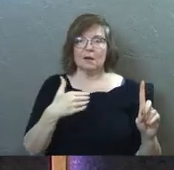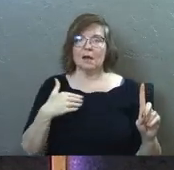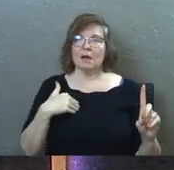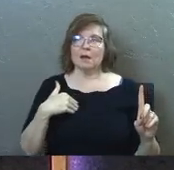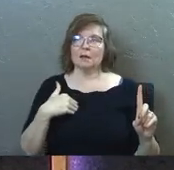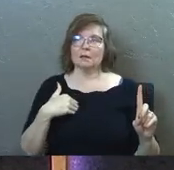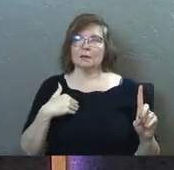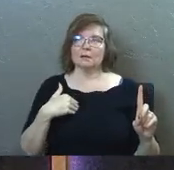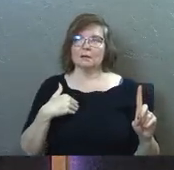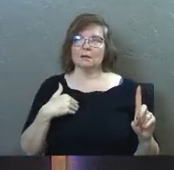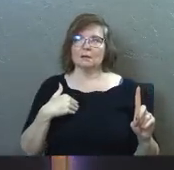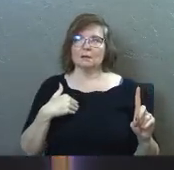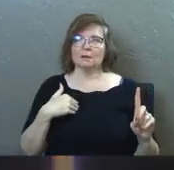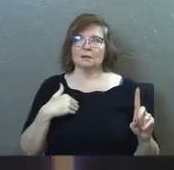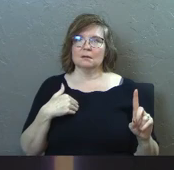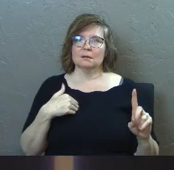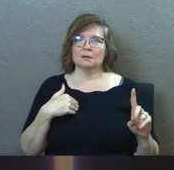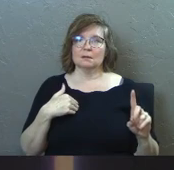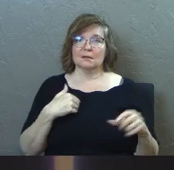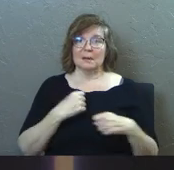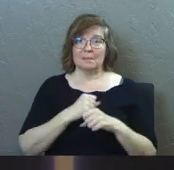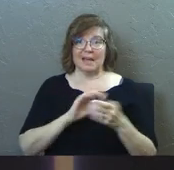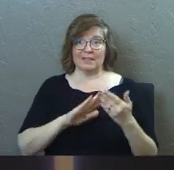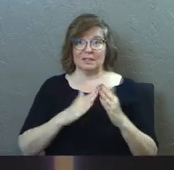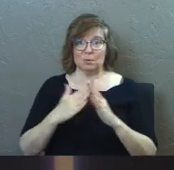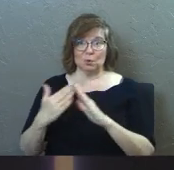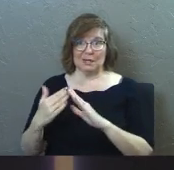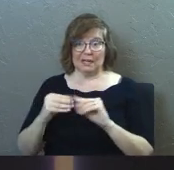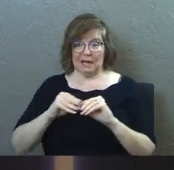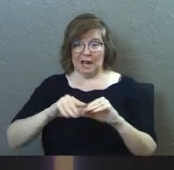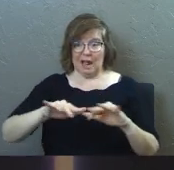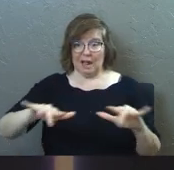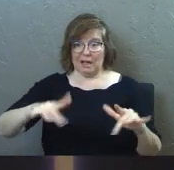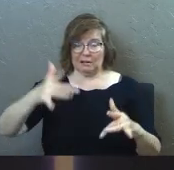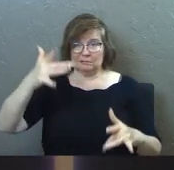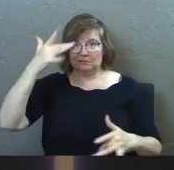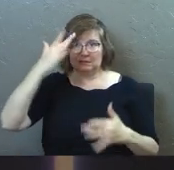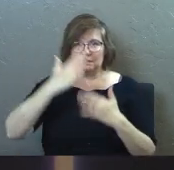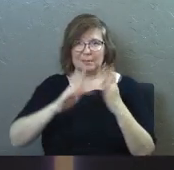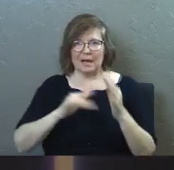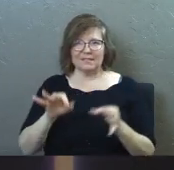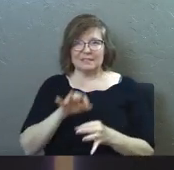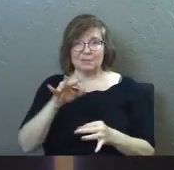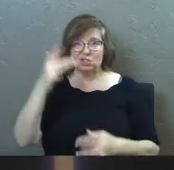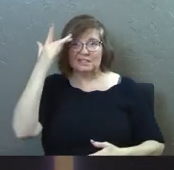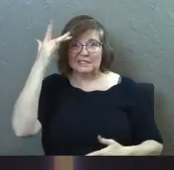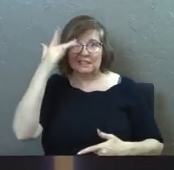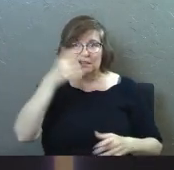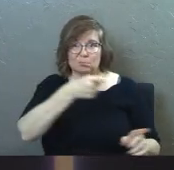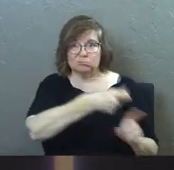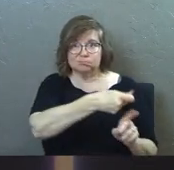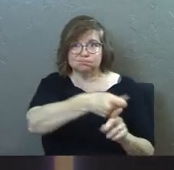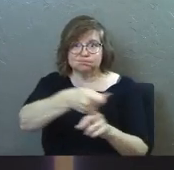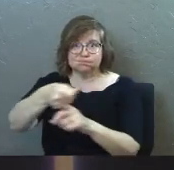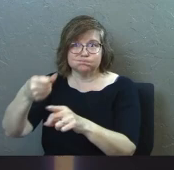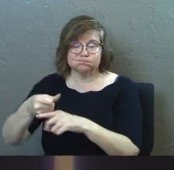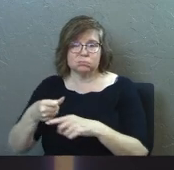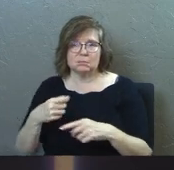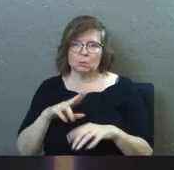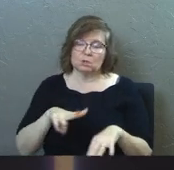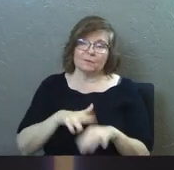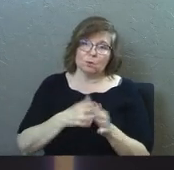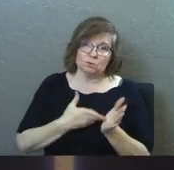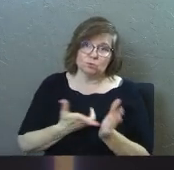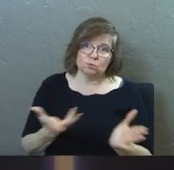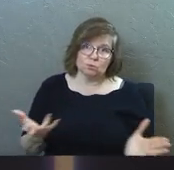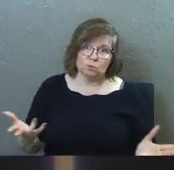had affected this community with some kind of a spiritual sickness, which of course